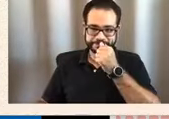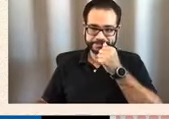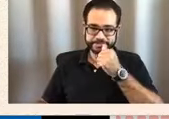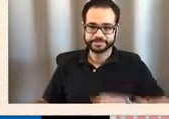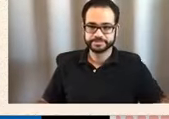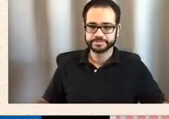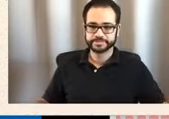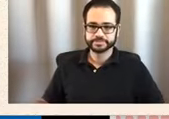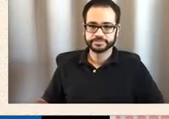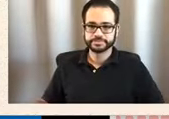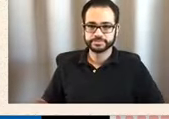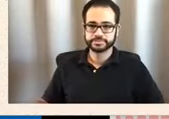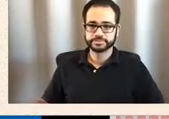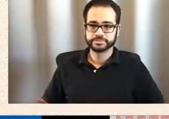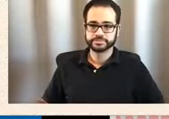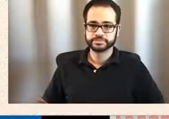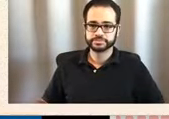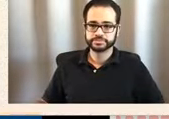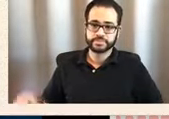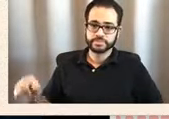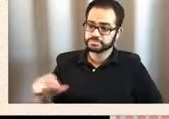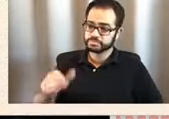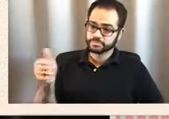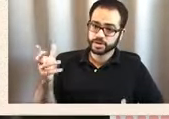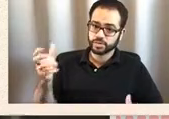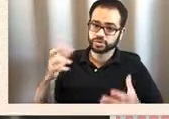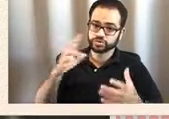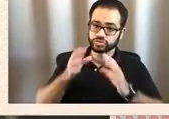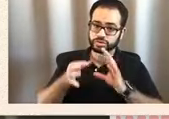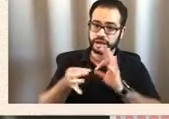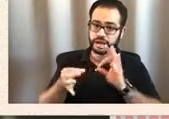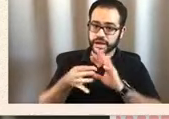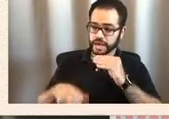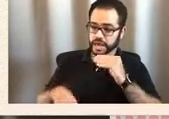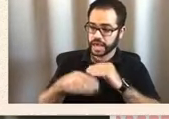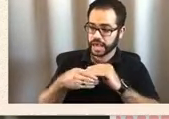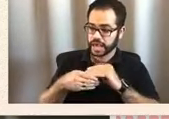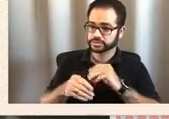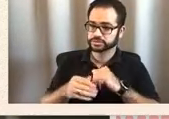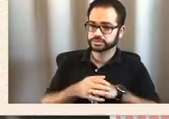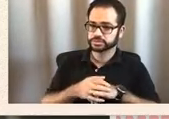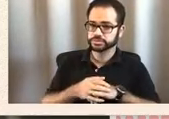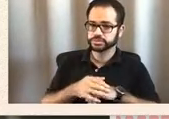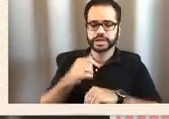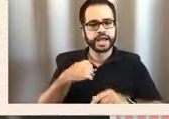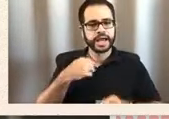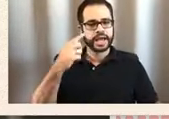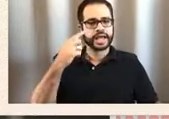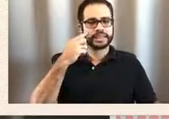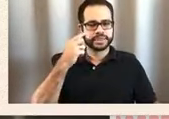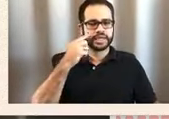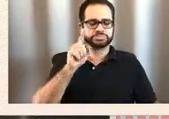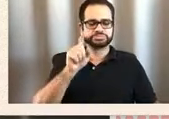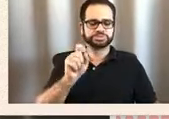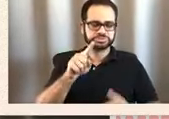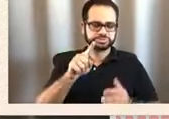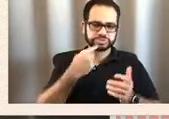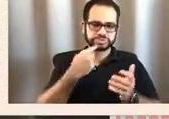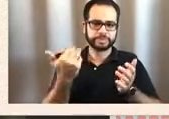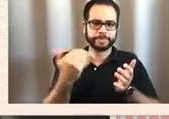Does anybody want to add anything? I think just repeating